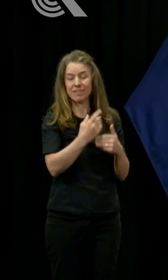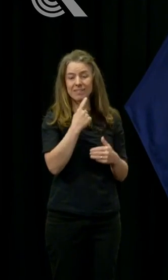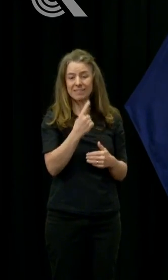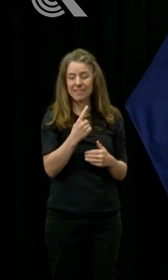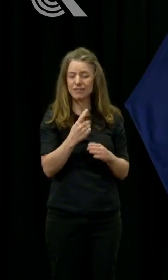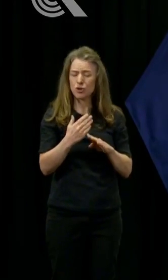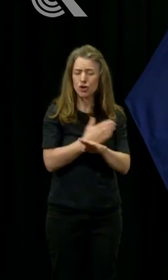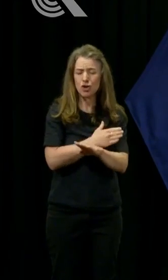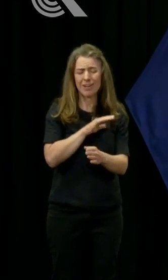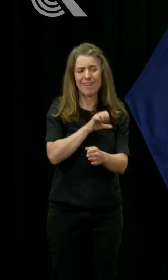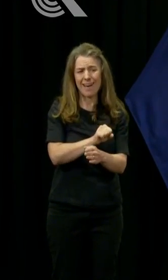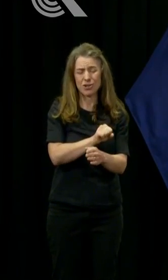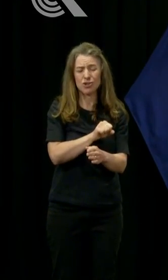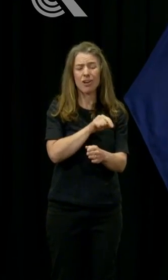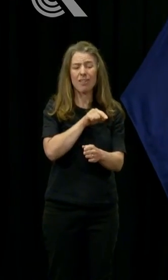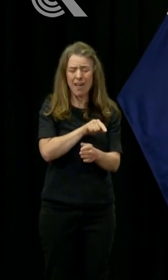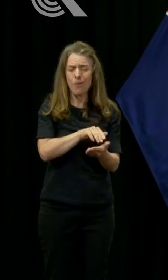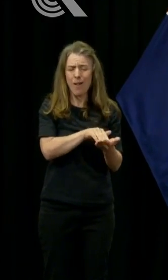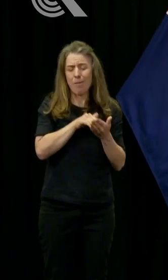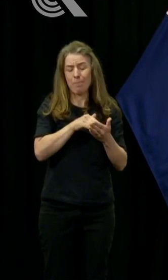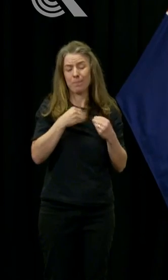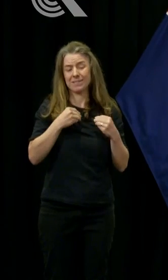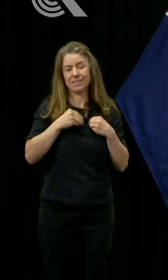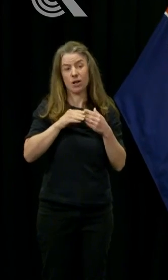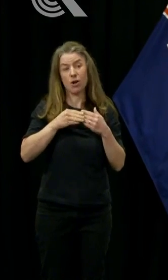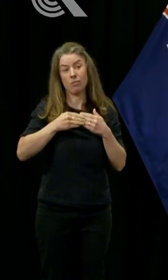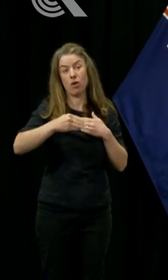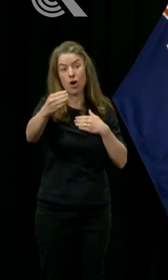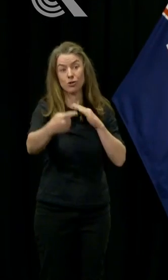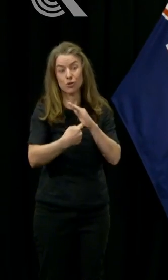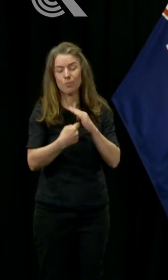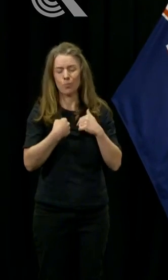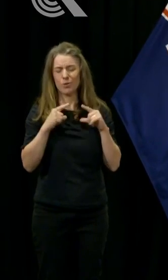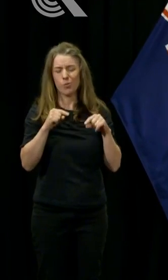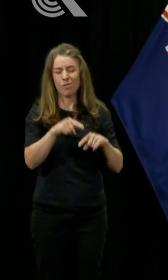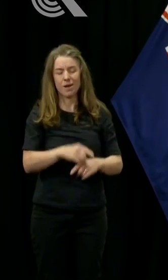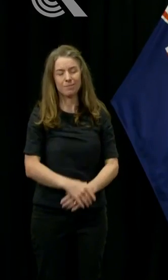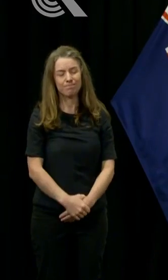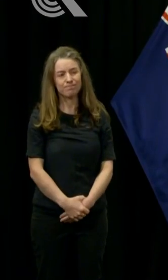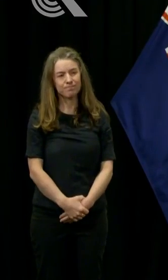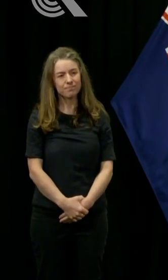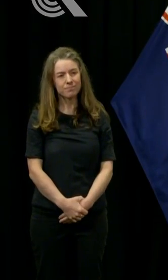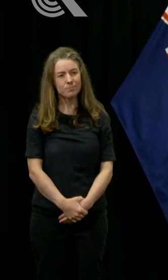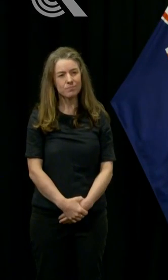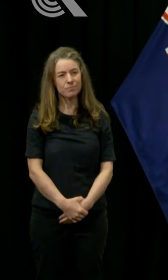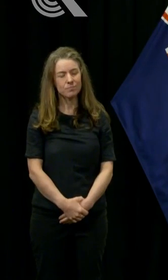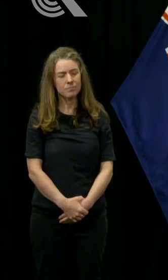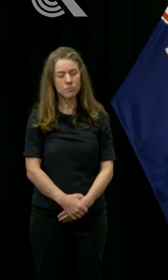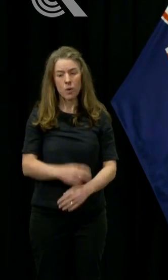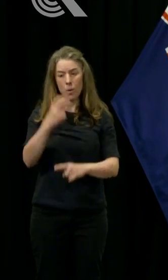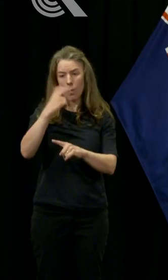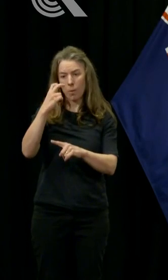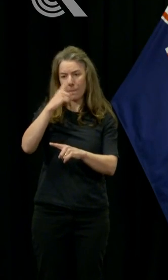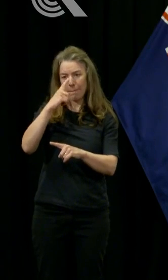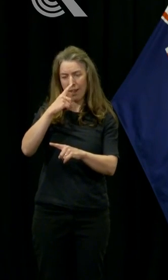hard, go early. That will also help protect our businesses in the long run, and that's what we've done. What are some of the risks to old people, I suppose,